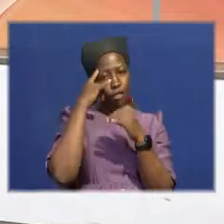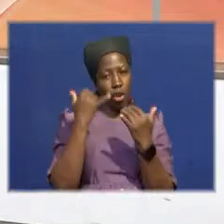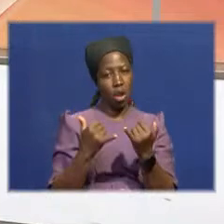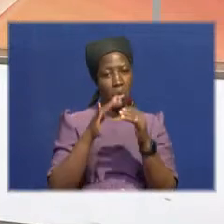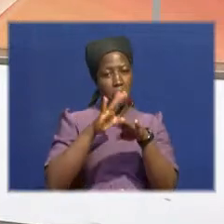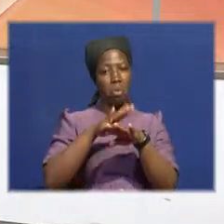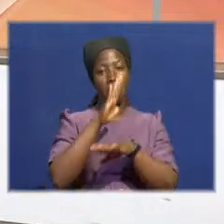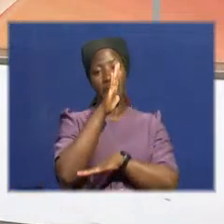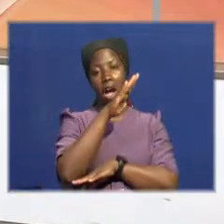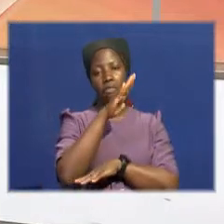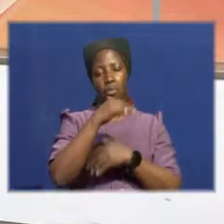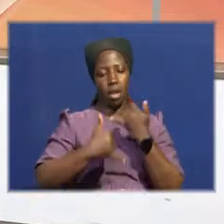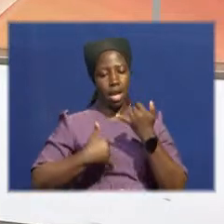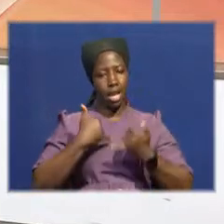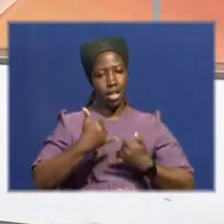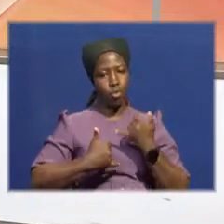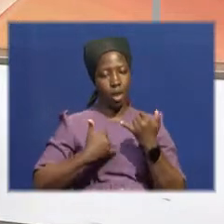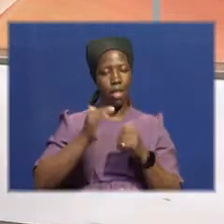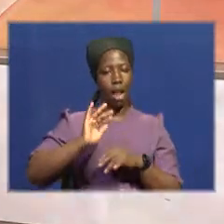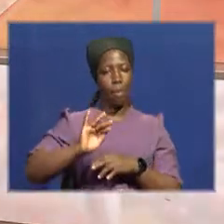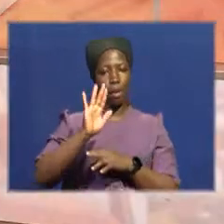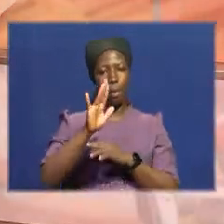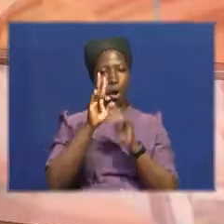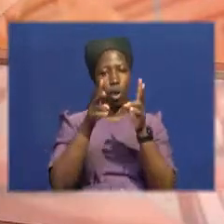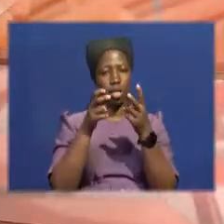good afternoon and enjoy the rest of your viewing.